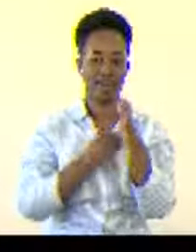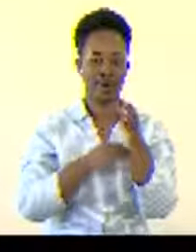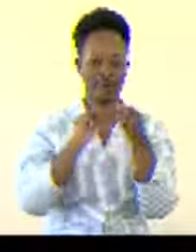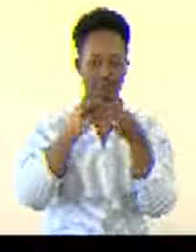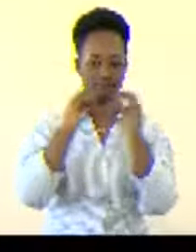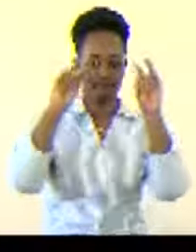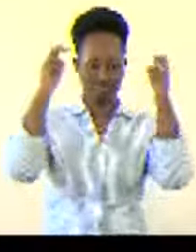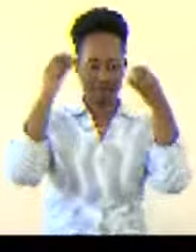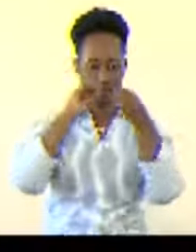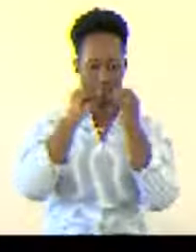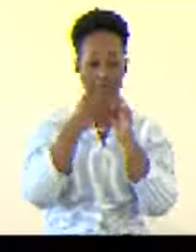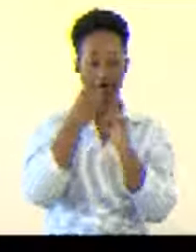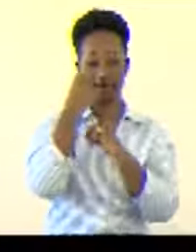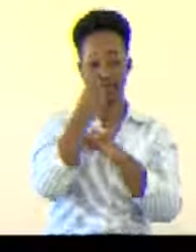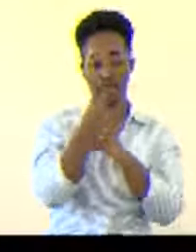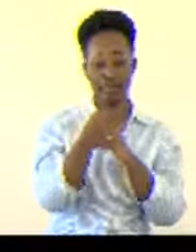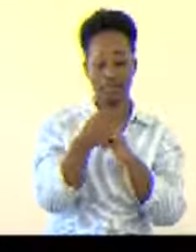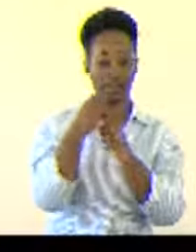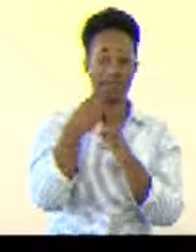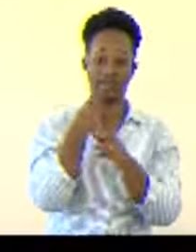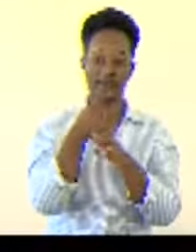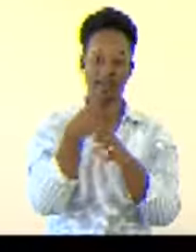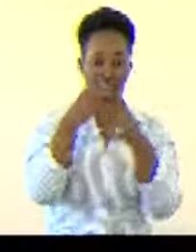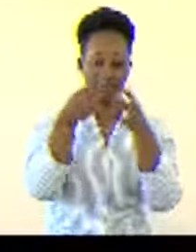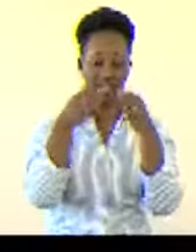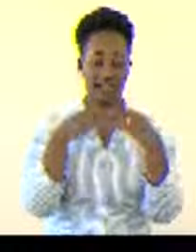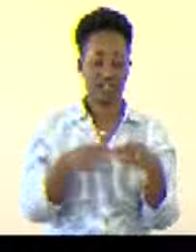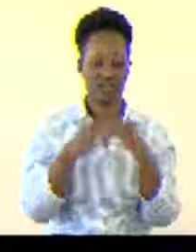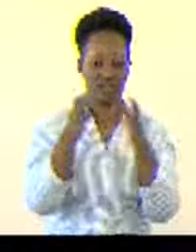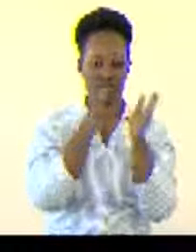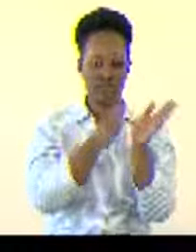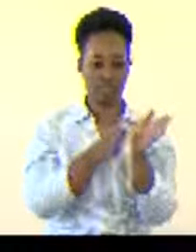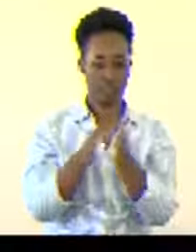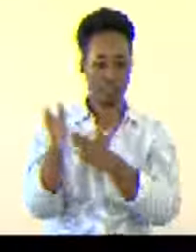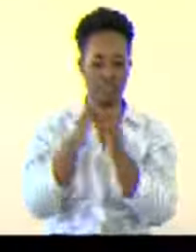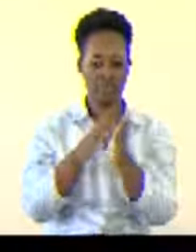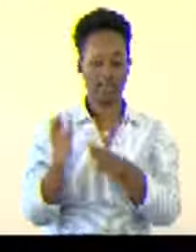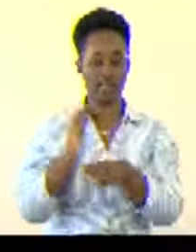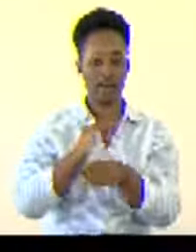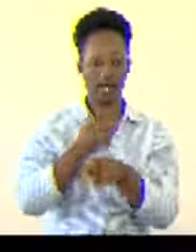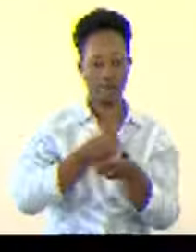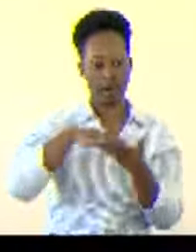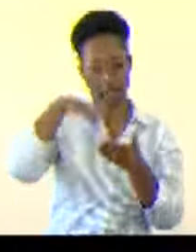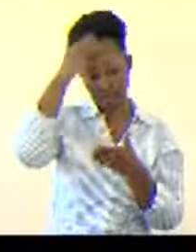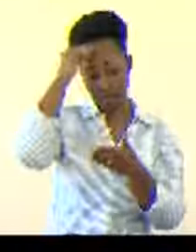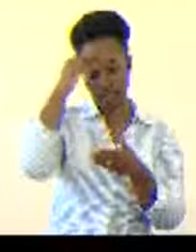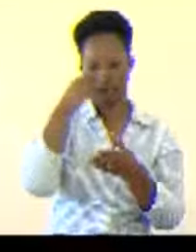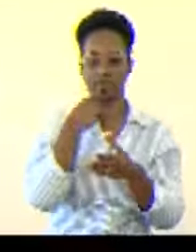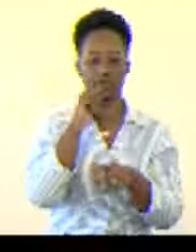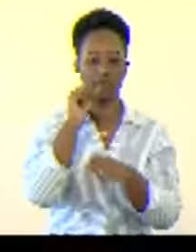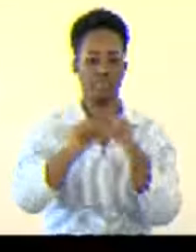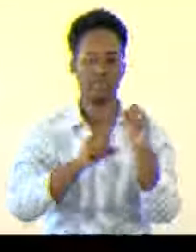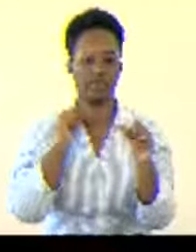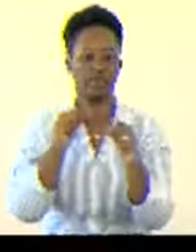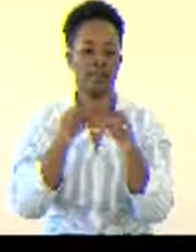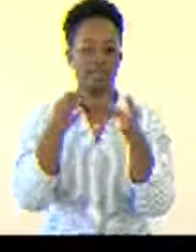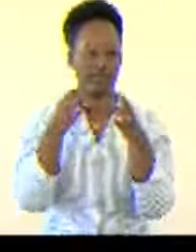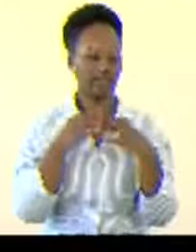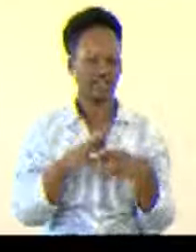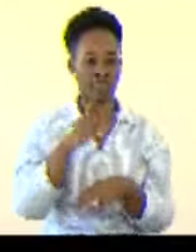is Financial Statements. Then our today's lesson, we are going to talk about financial ratios and